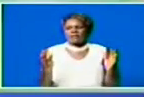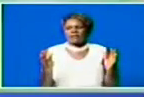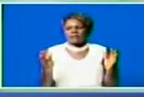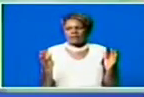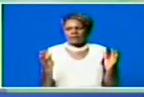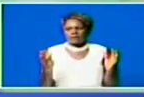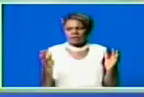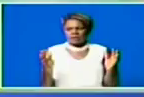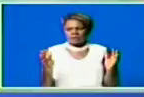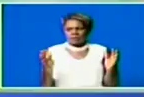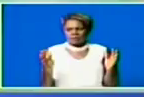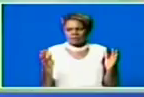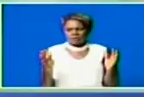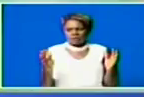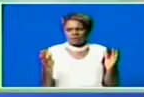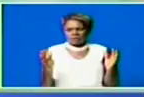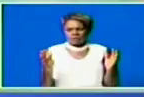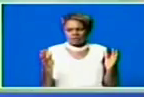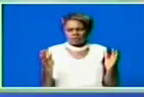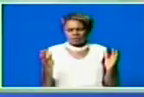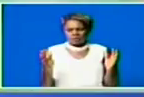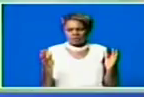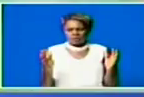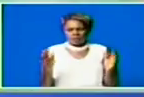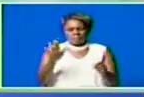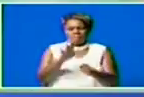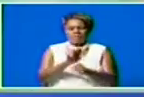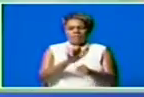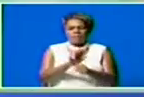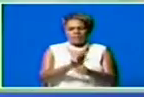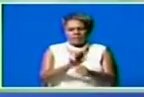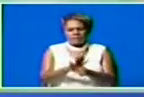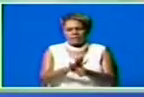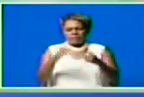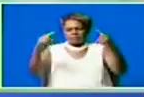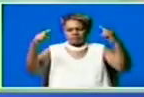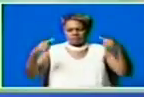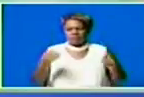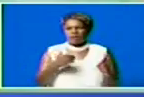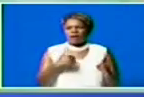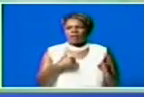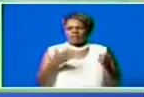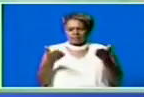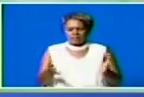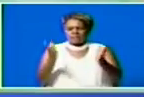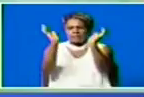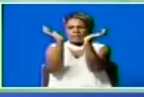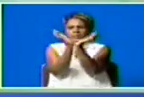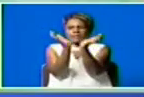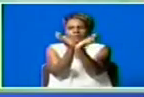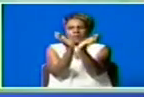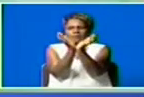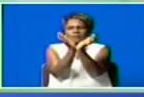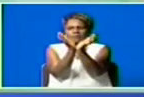of economic impact of a major event like this is a lot of infrastructural upgrades. You know, this stadium has been